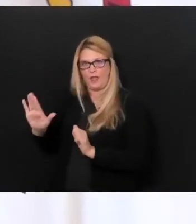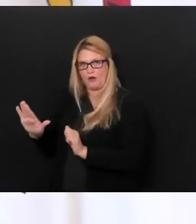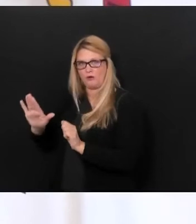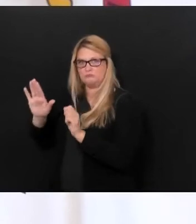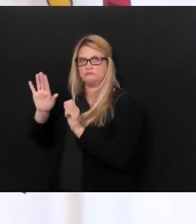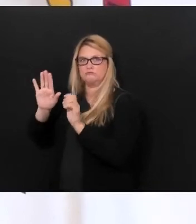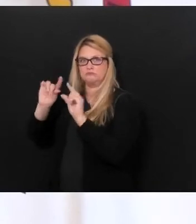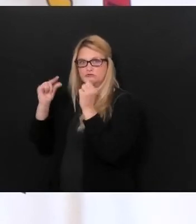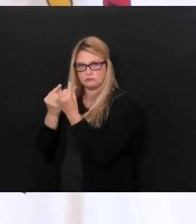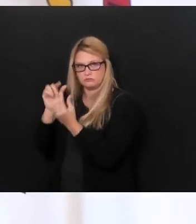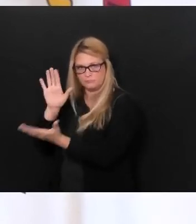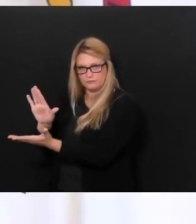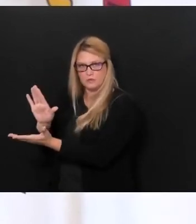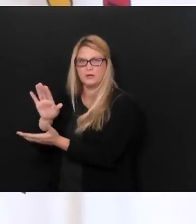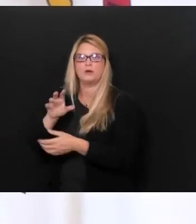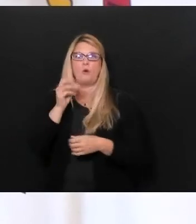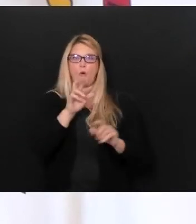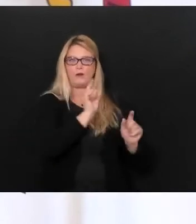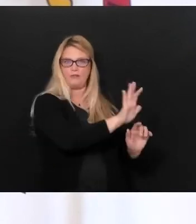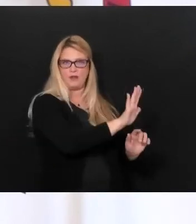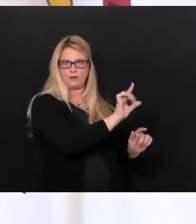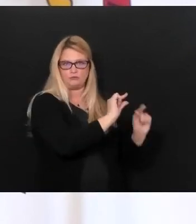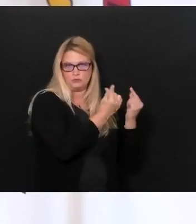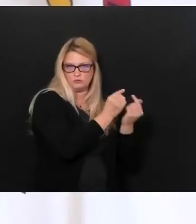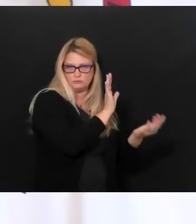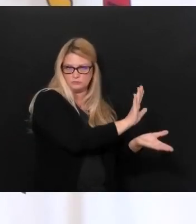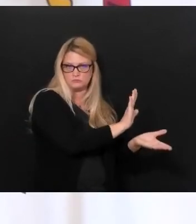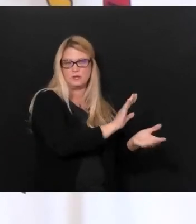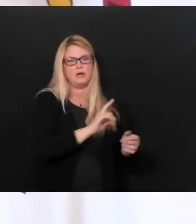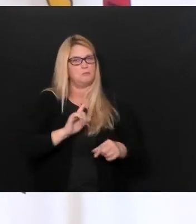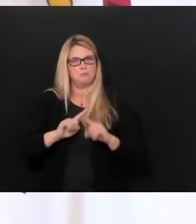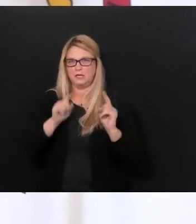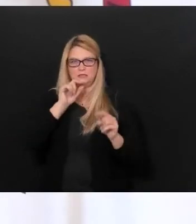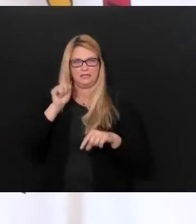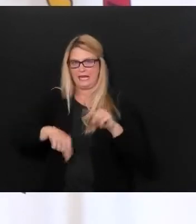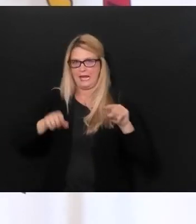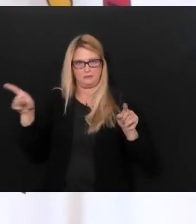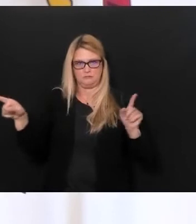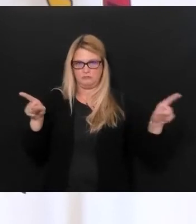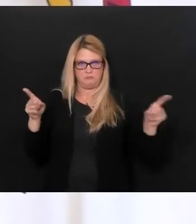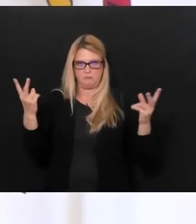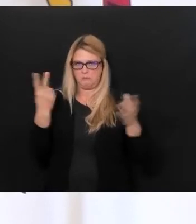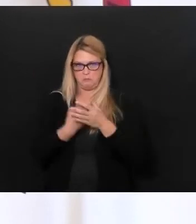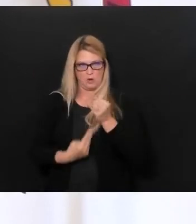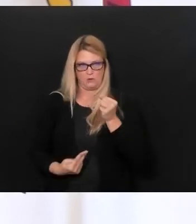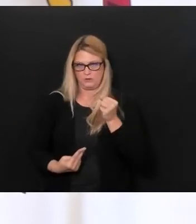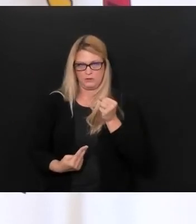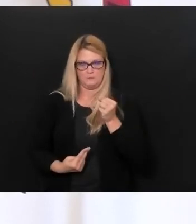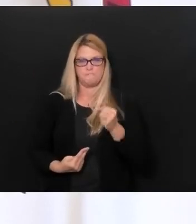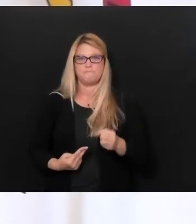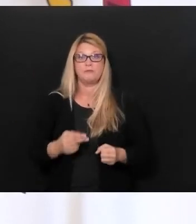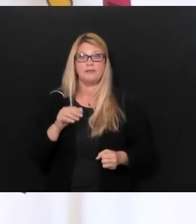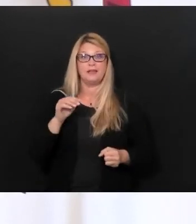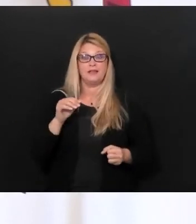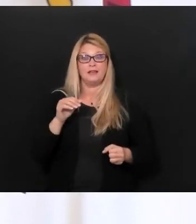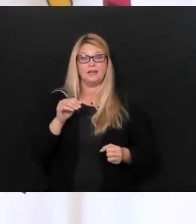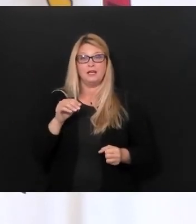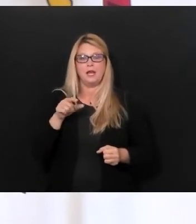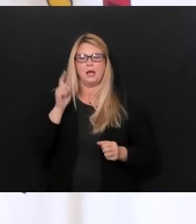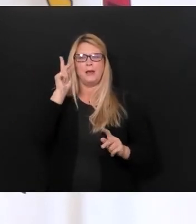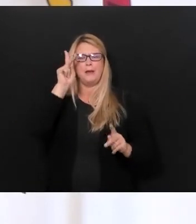protocol. Absolutely, from the standpoint of it giving you COVID, the vaccine,